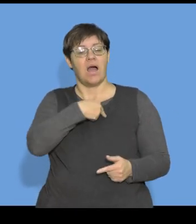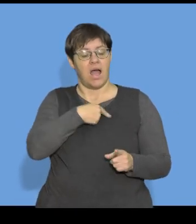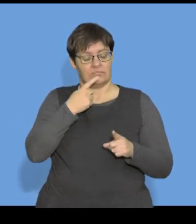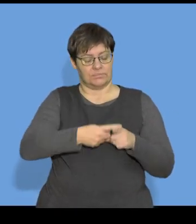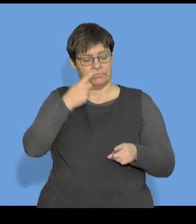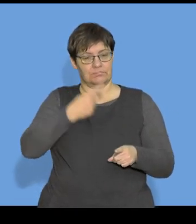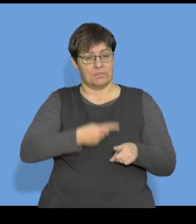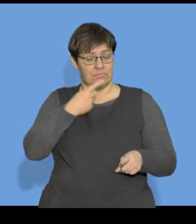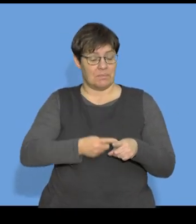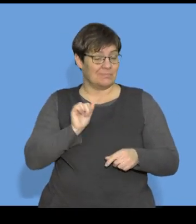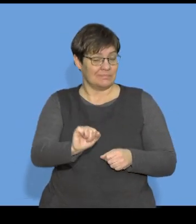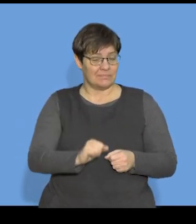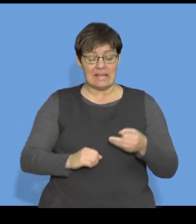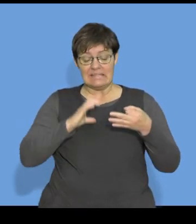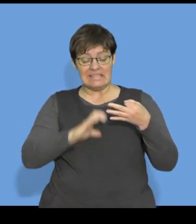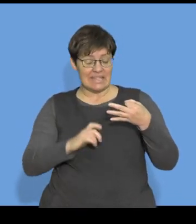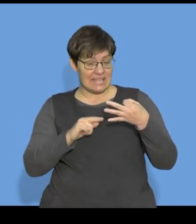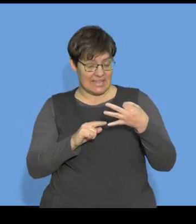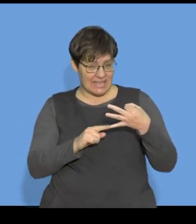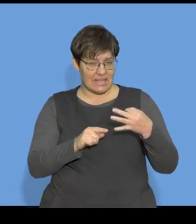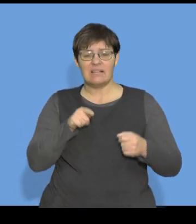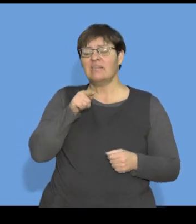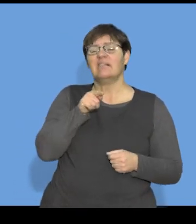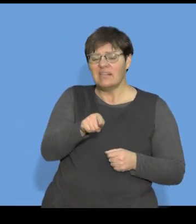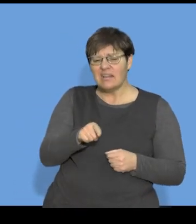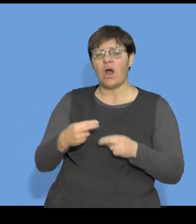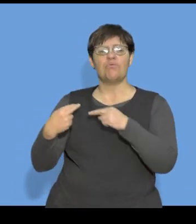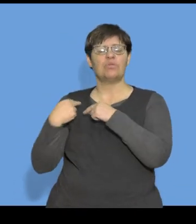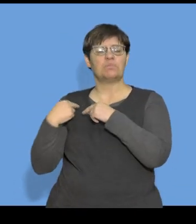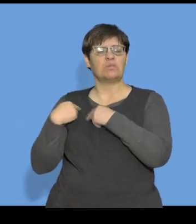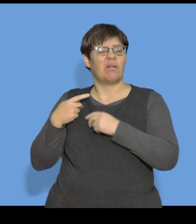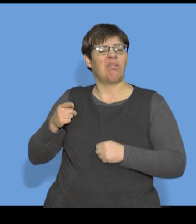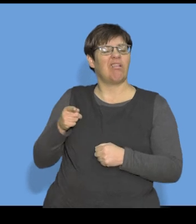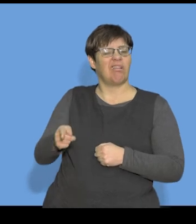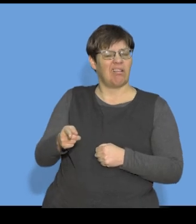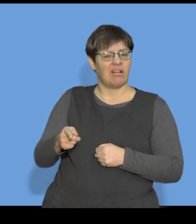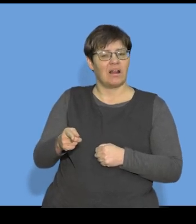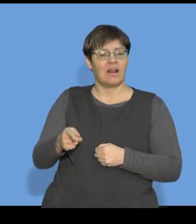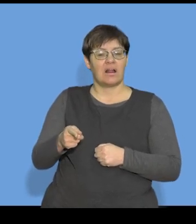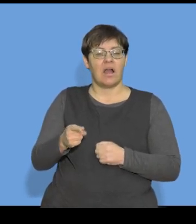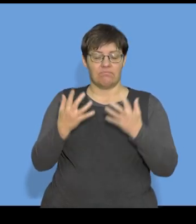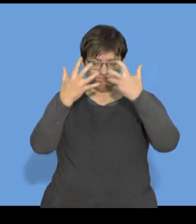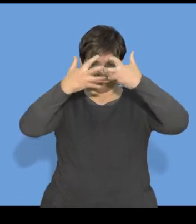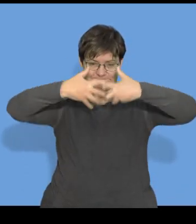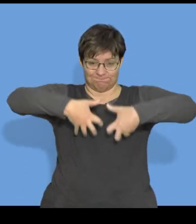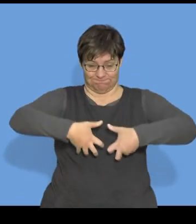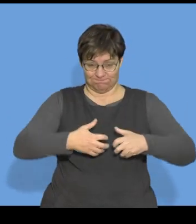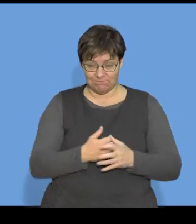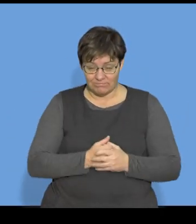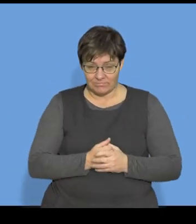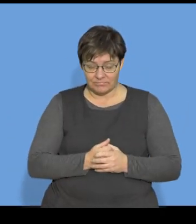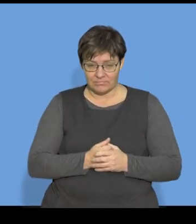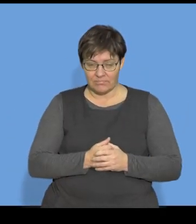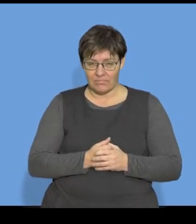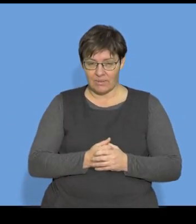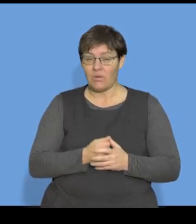heart rate. Number C, the part that is responsible for motor coordination.